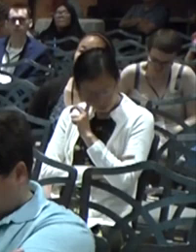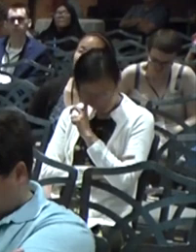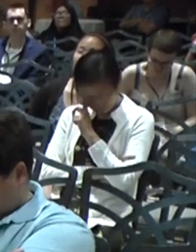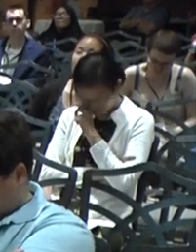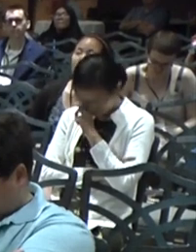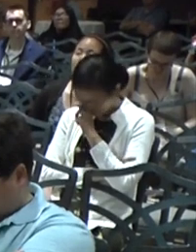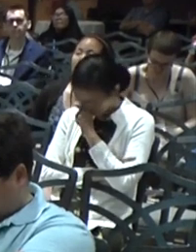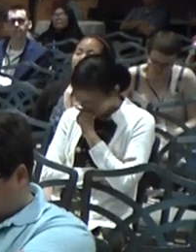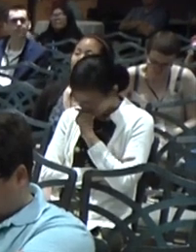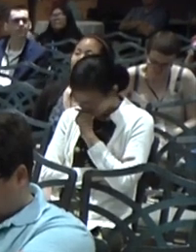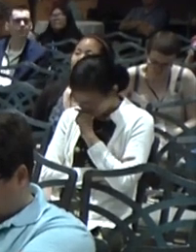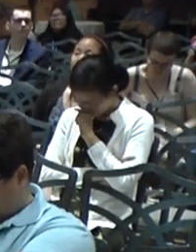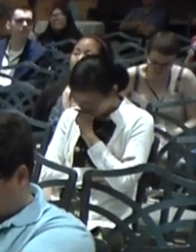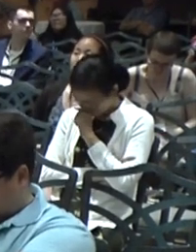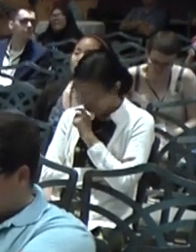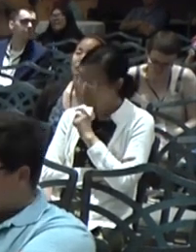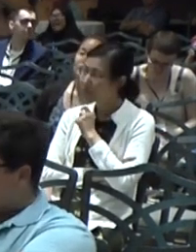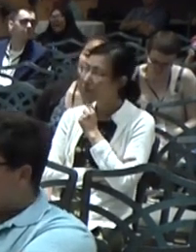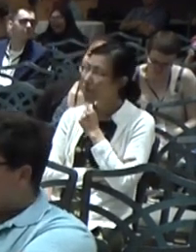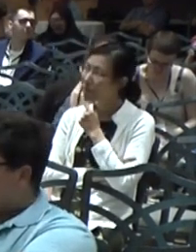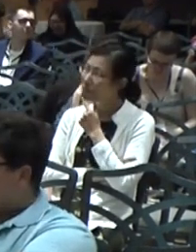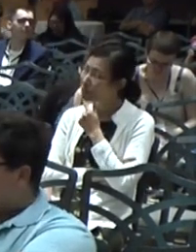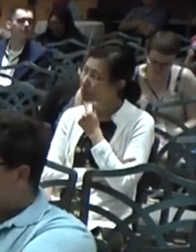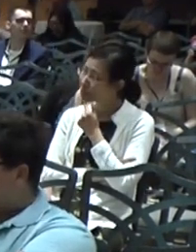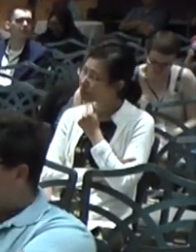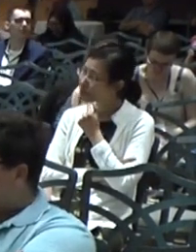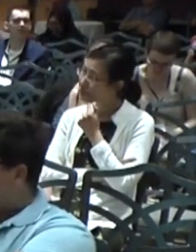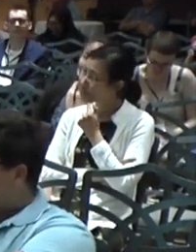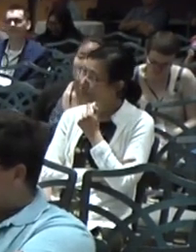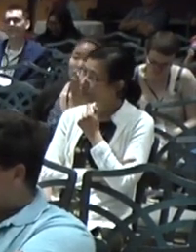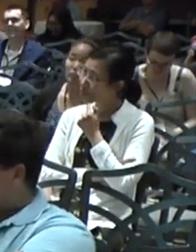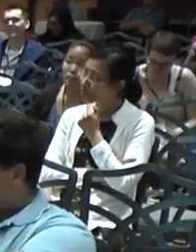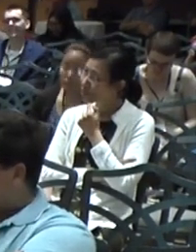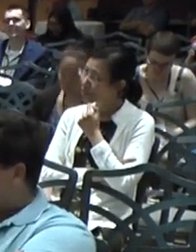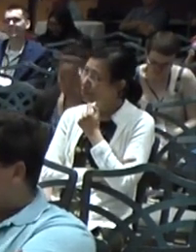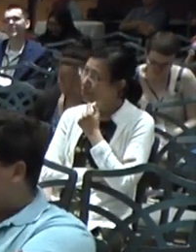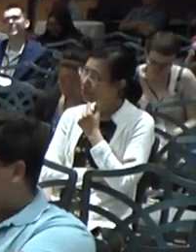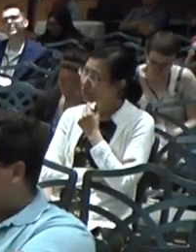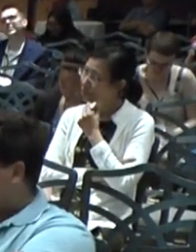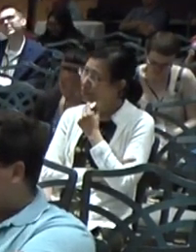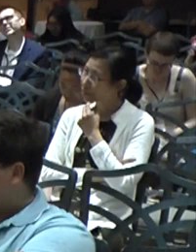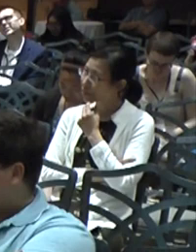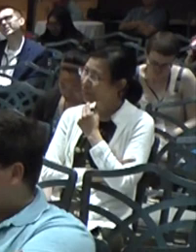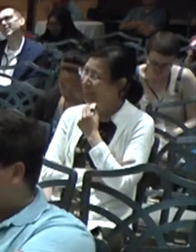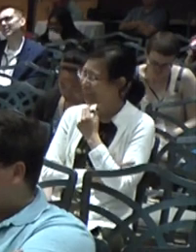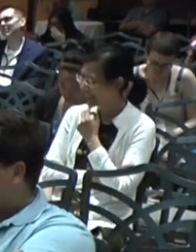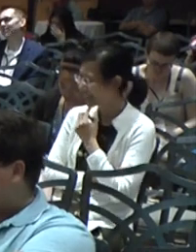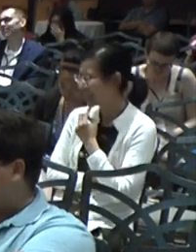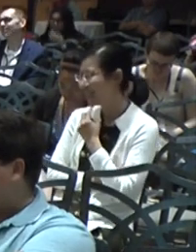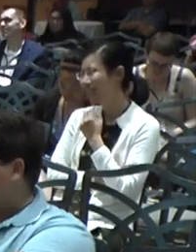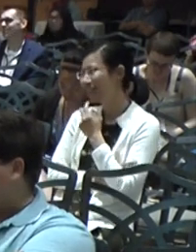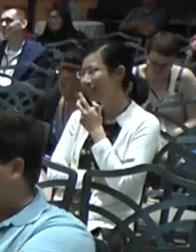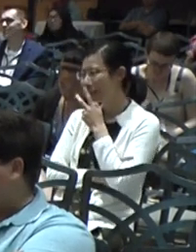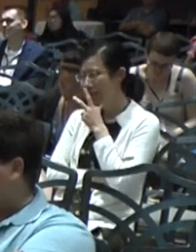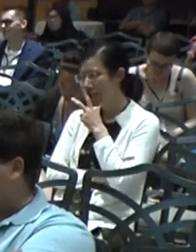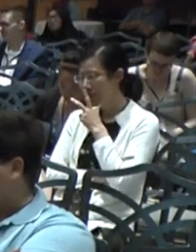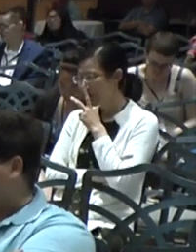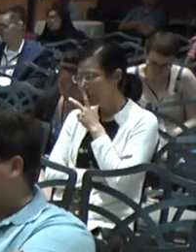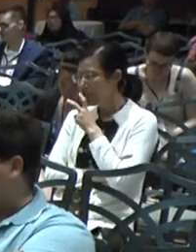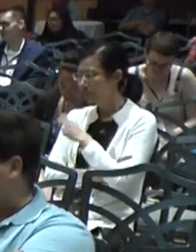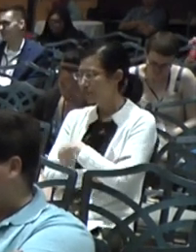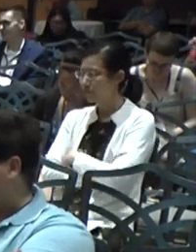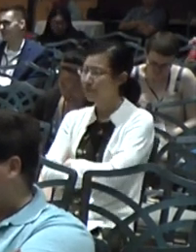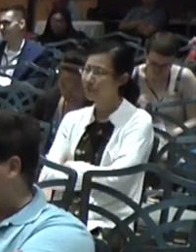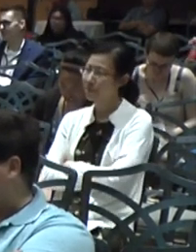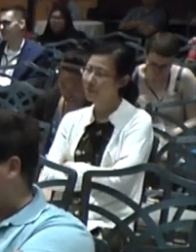maybe you weren't. No, I worked with them all. I worked with the best plant managers, and I worked with the absolute worst. Yes, I had the full spectrum. The